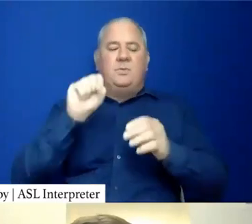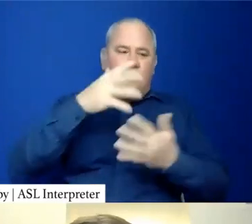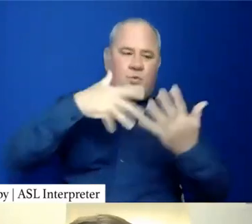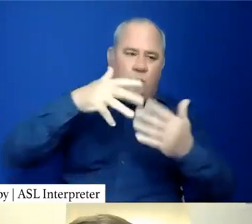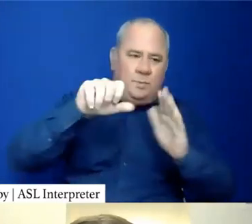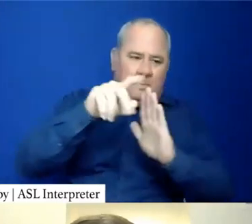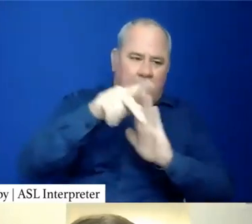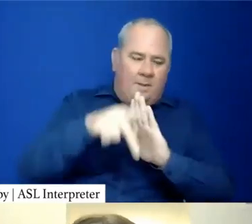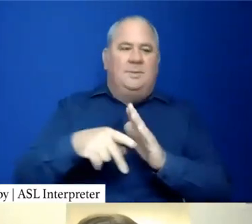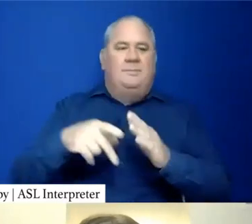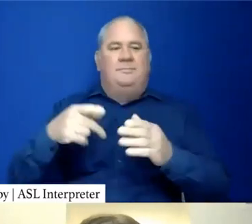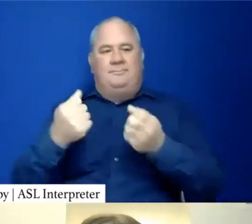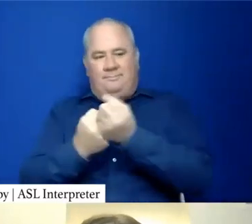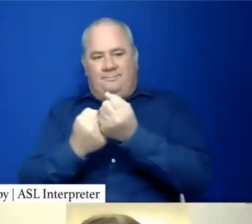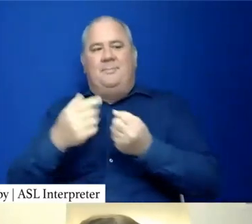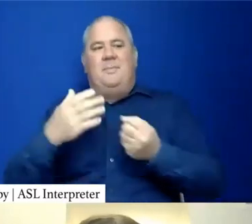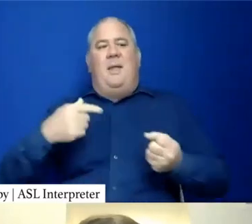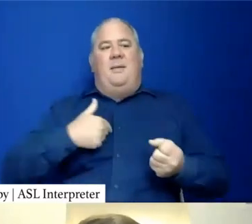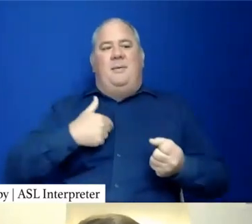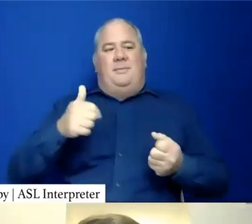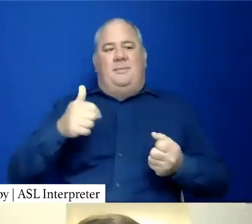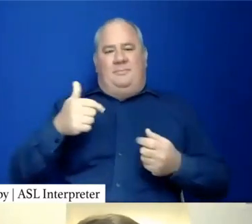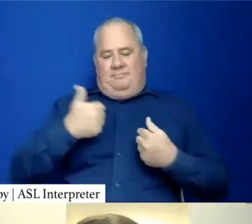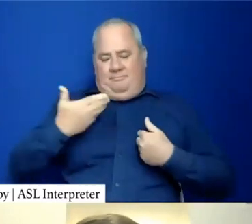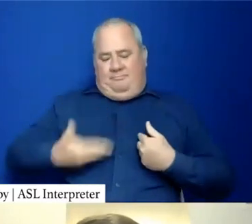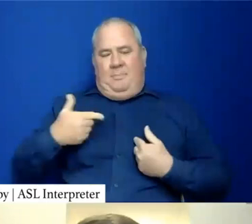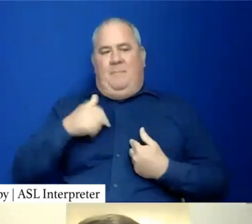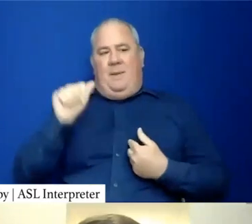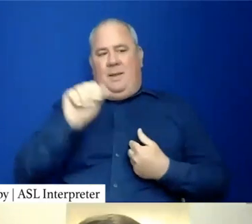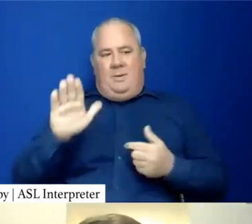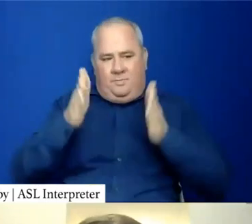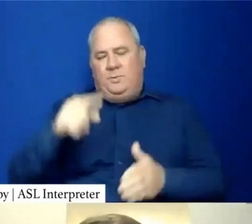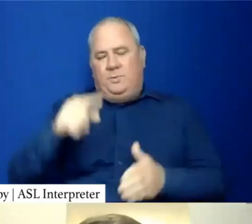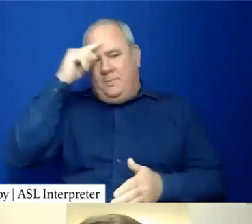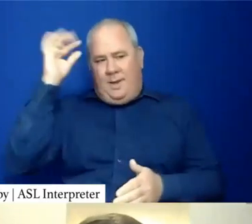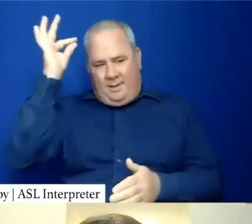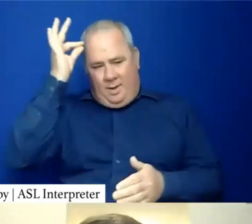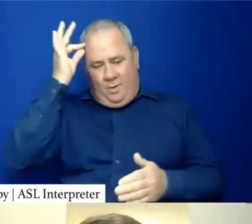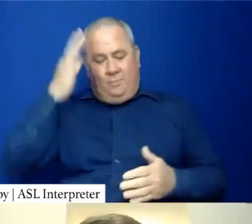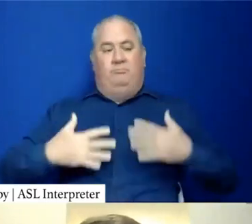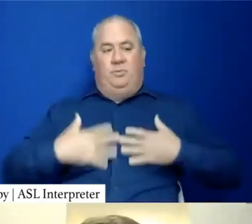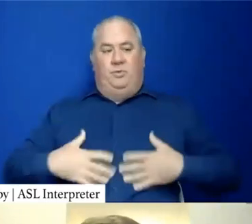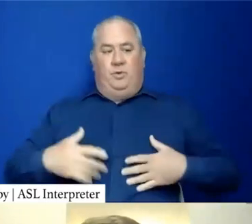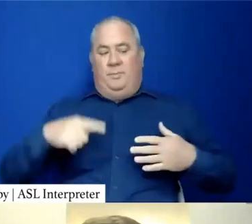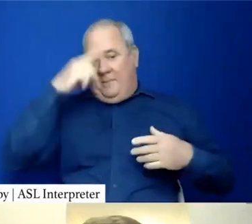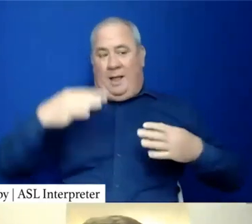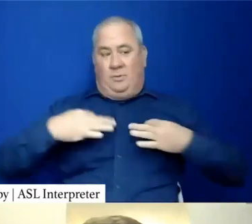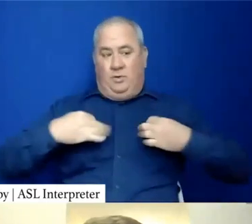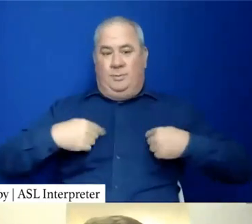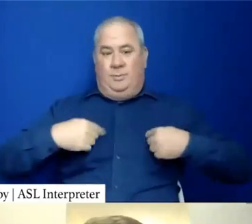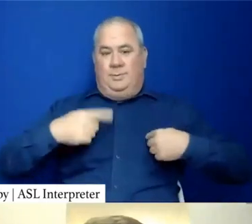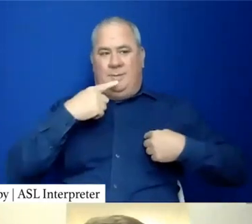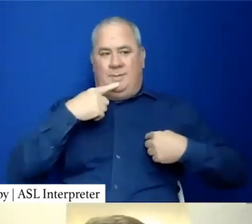and glasses, wearing a t-shirt with the radical symbol. It says radical public health, probe, provoke,